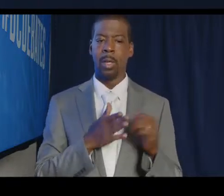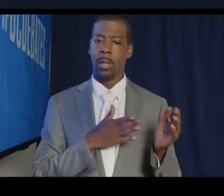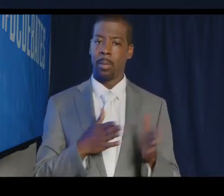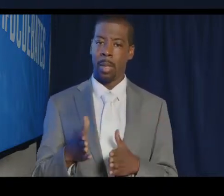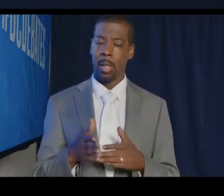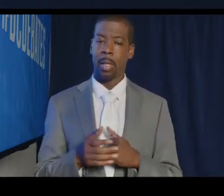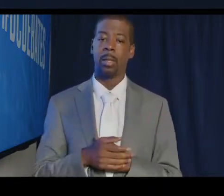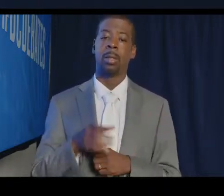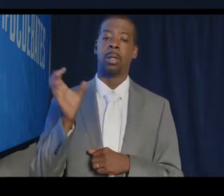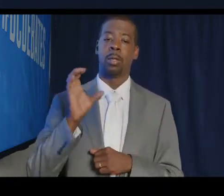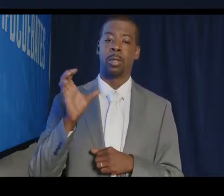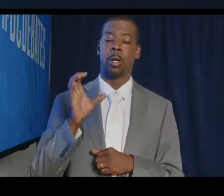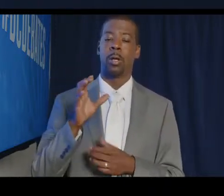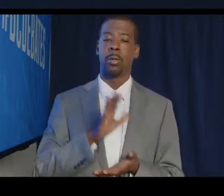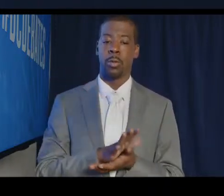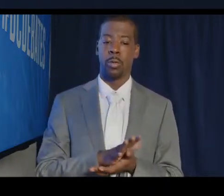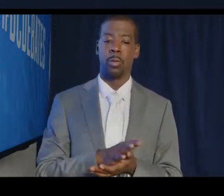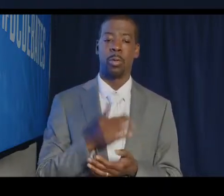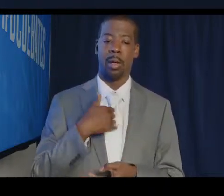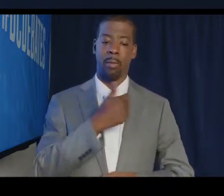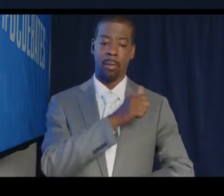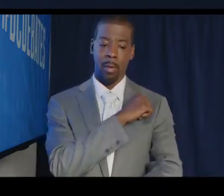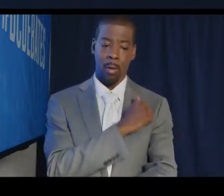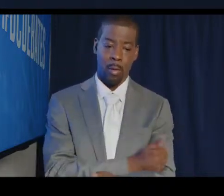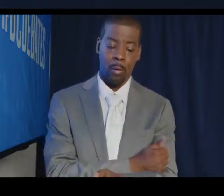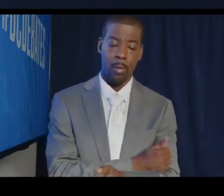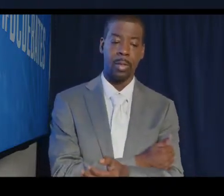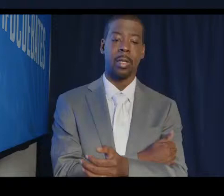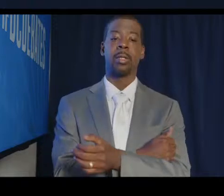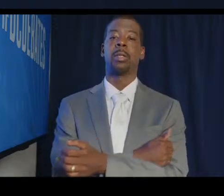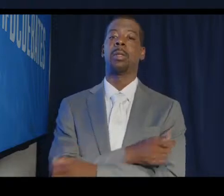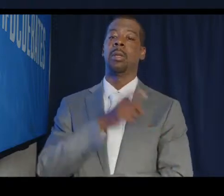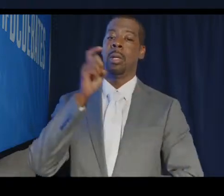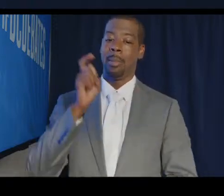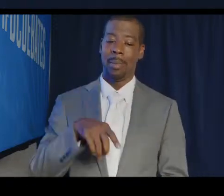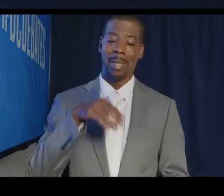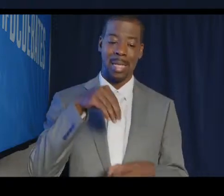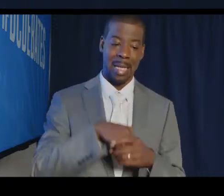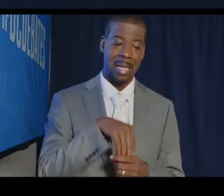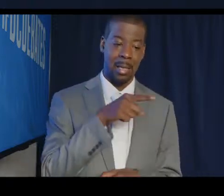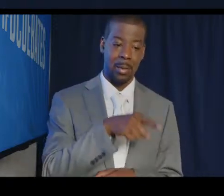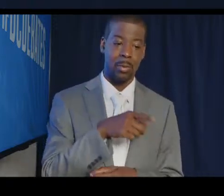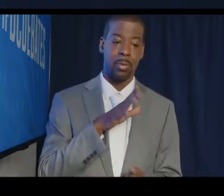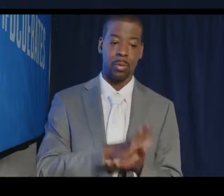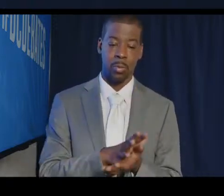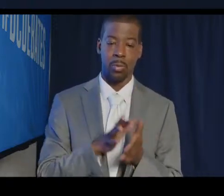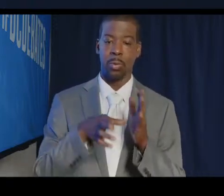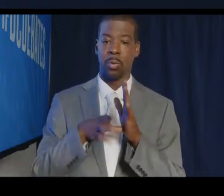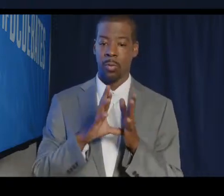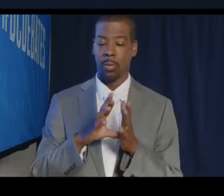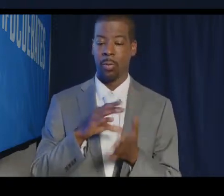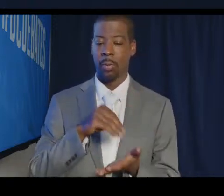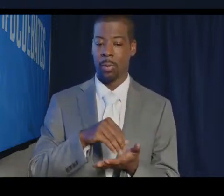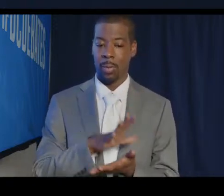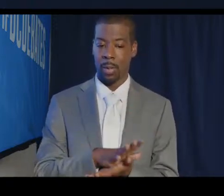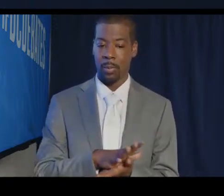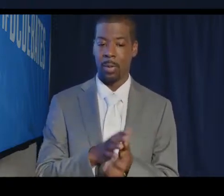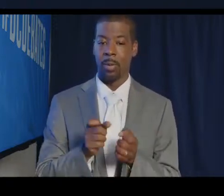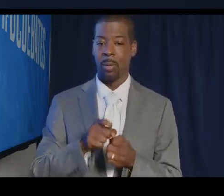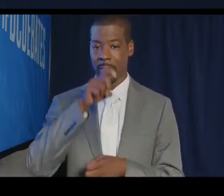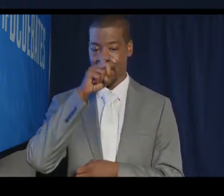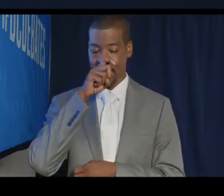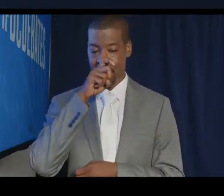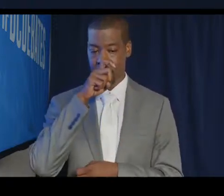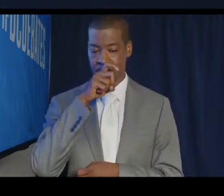Public Charter School Board as the authorizing entity is supposed to be in these schools each and every day reviewing these documents, and with Eagle Academy,